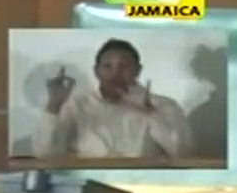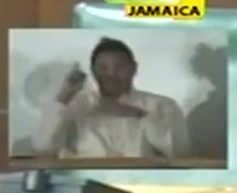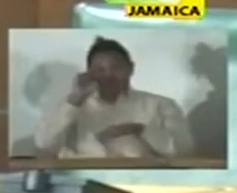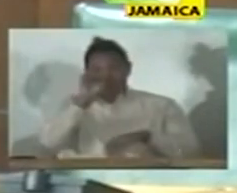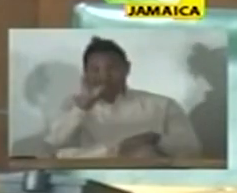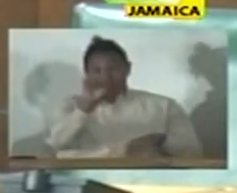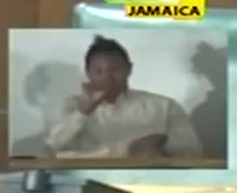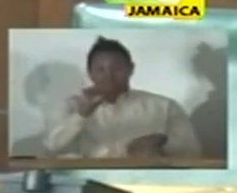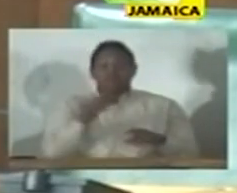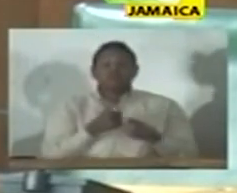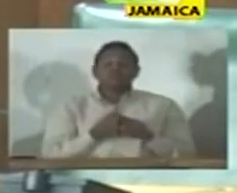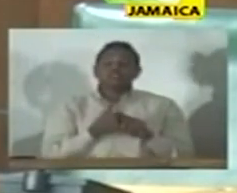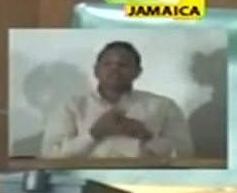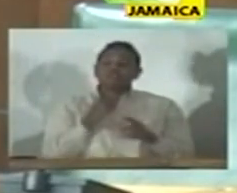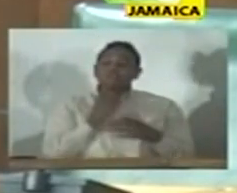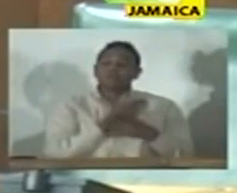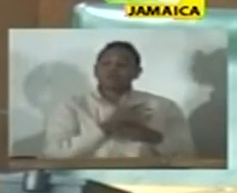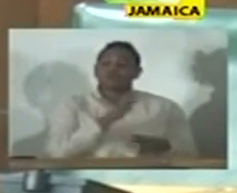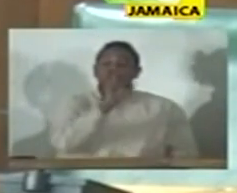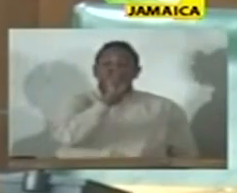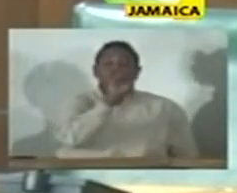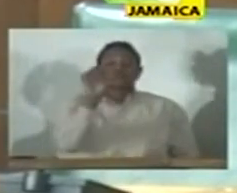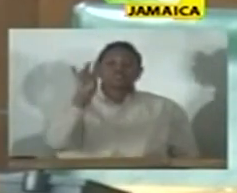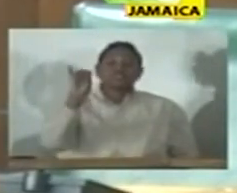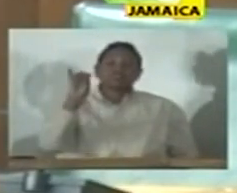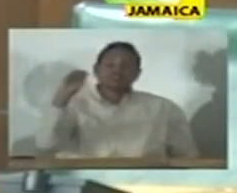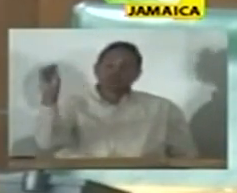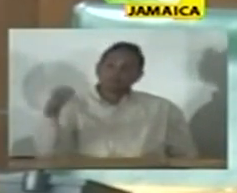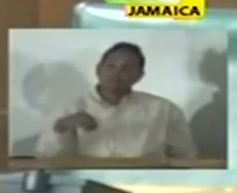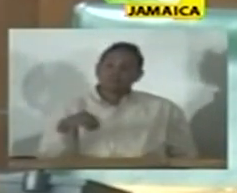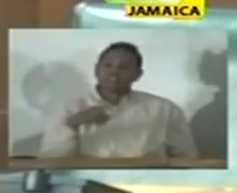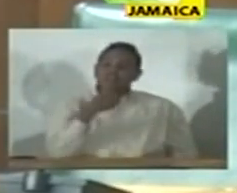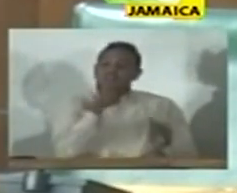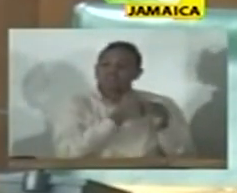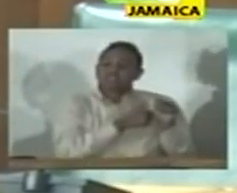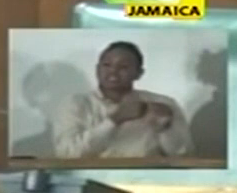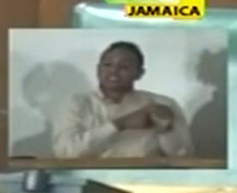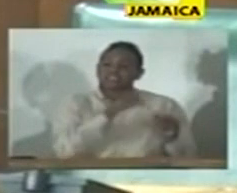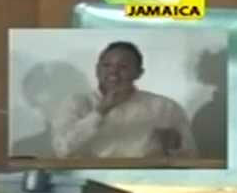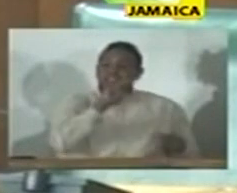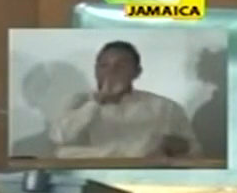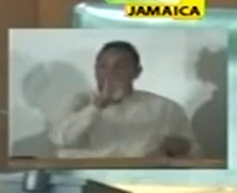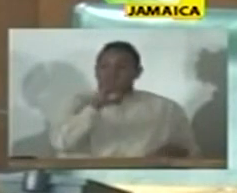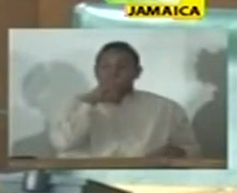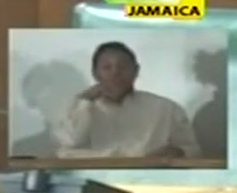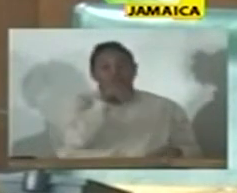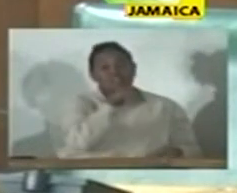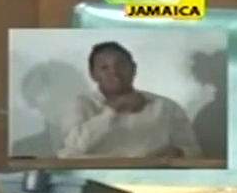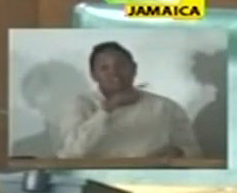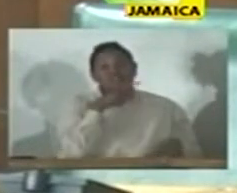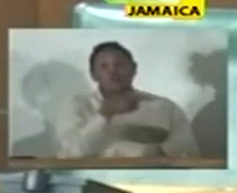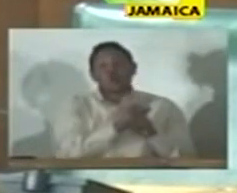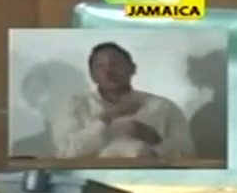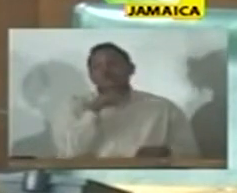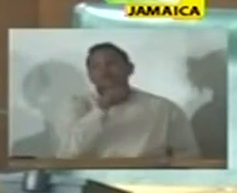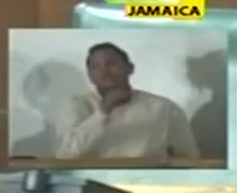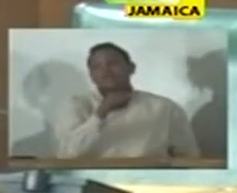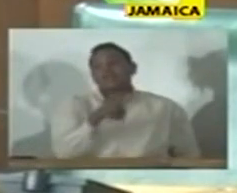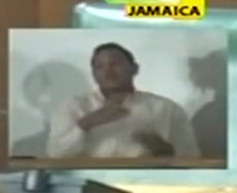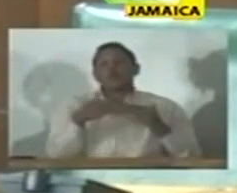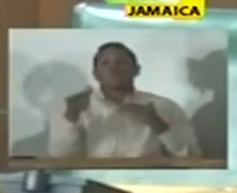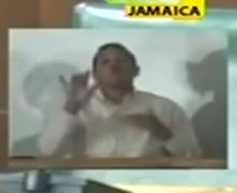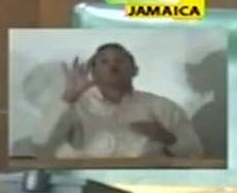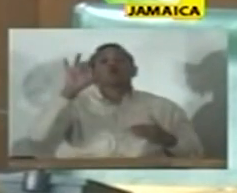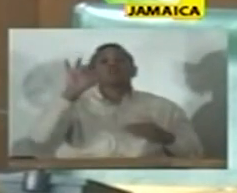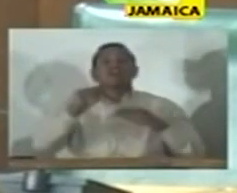between 30 and 70% of each invoice we finance for the loan to be repaid over 25